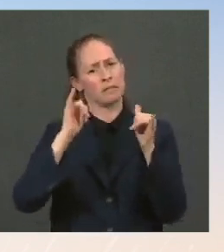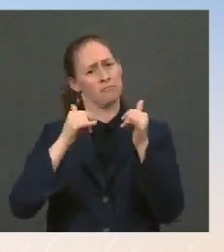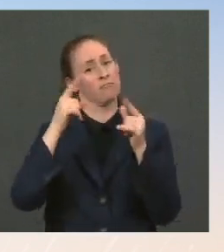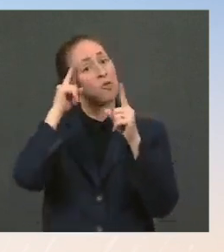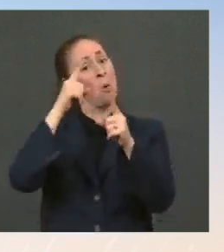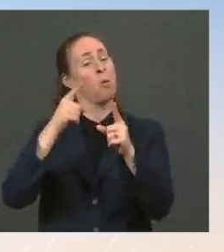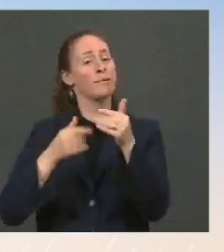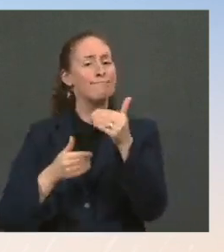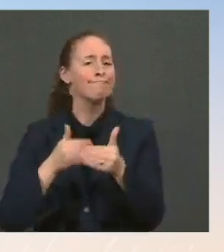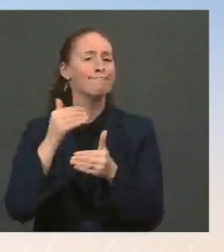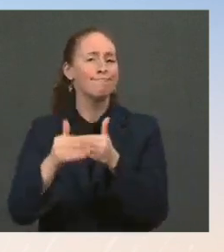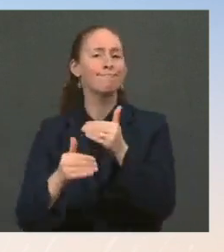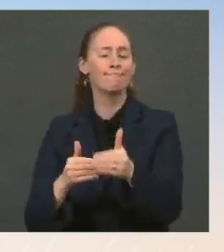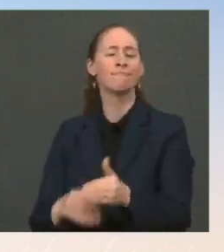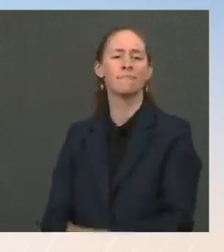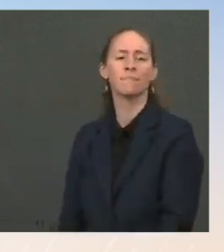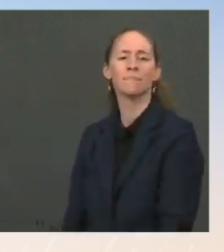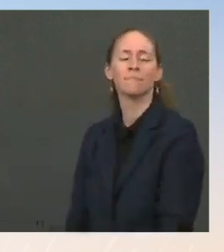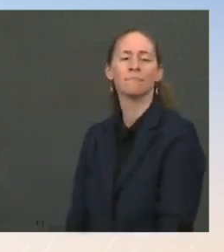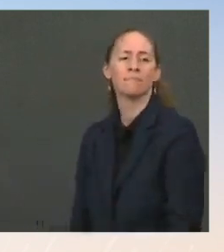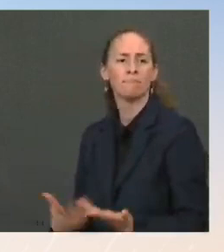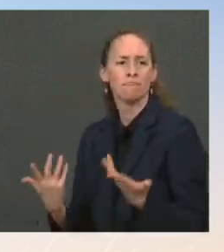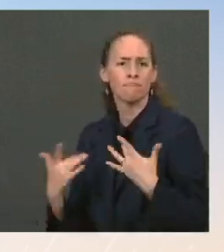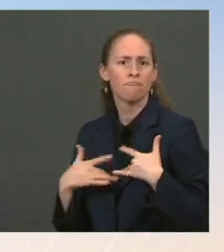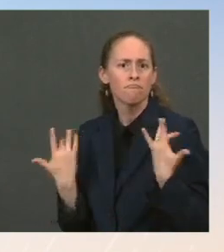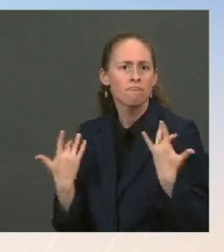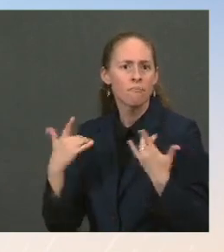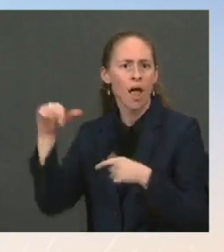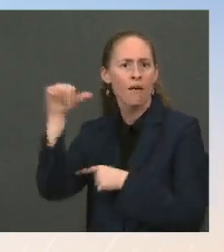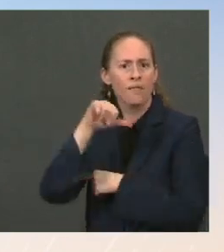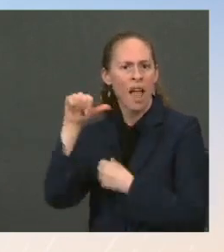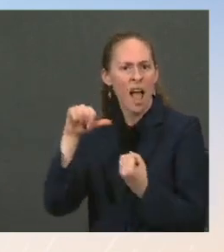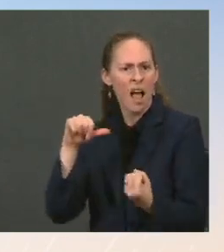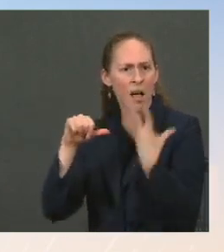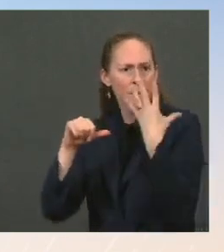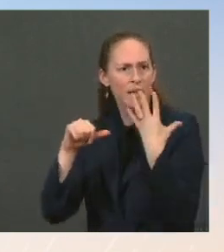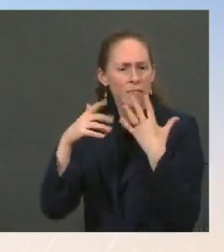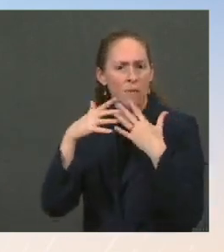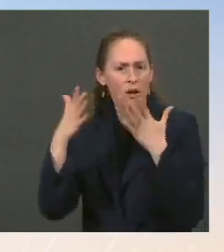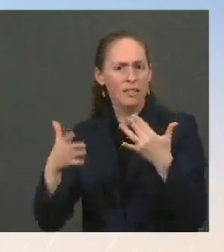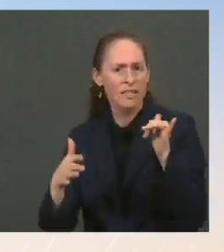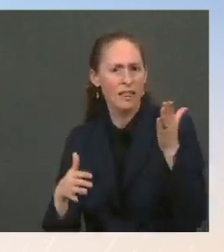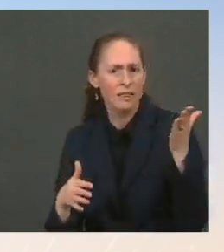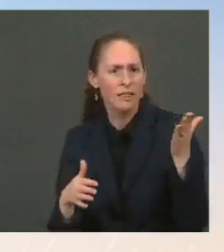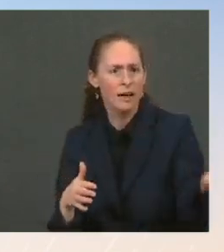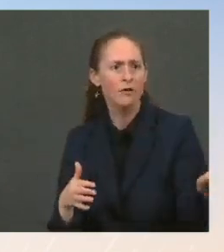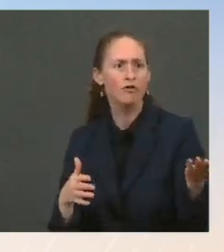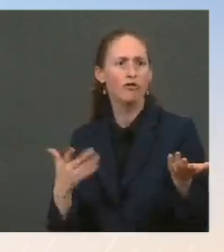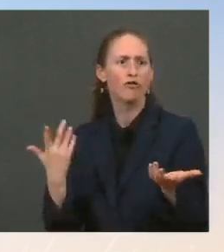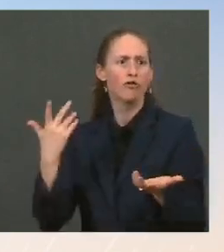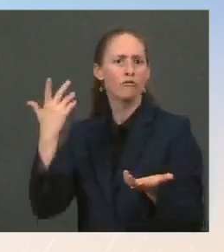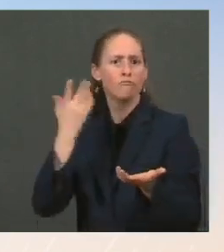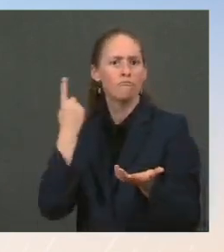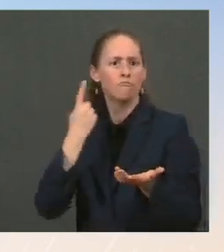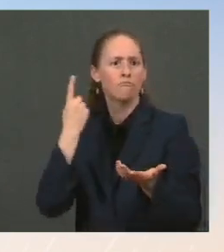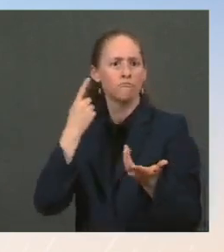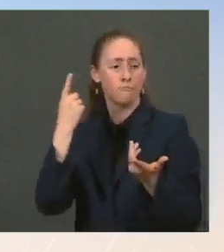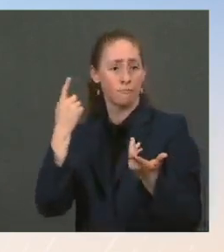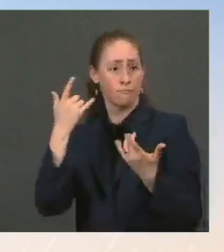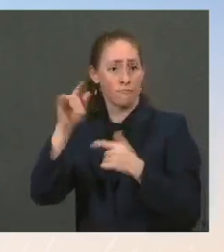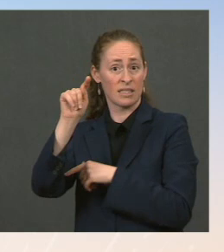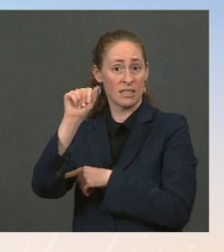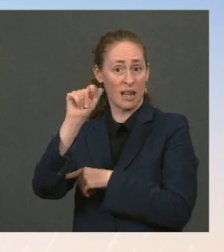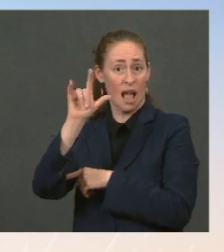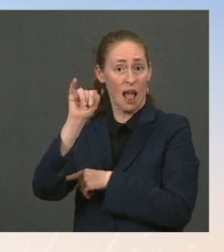update on Afghanistan and how many Americans are still there? And does the president feel the Taliban's cooperating still with efforts to get those